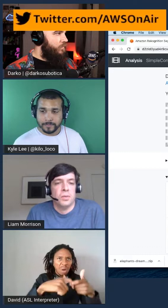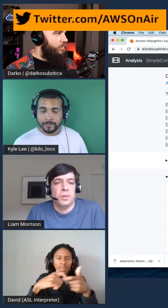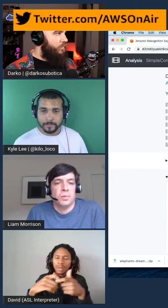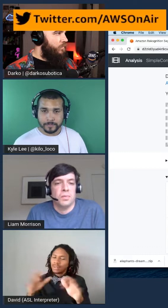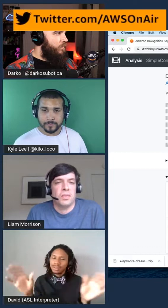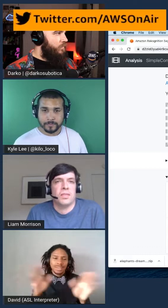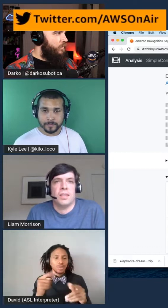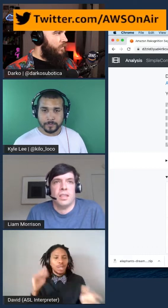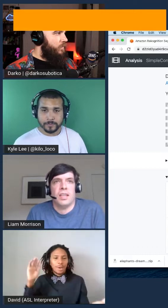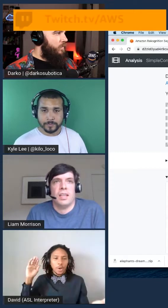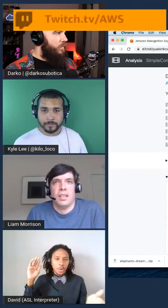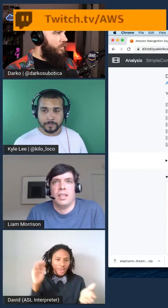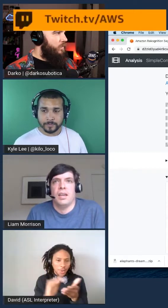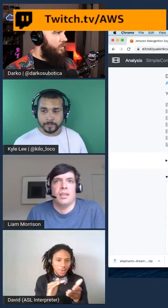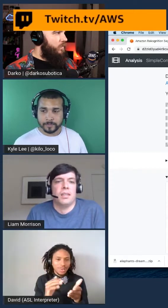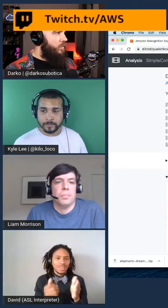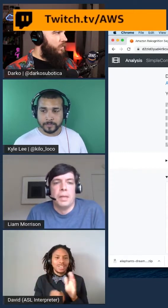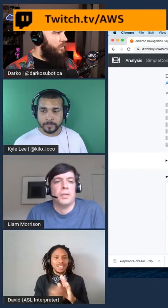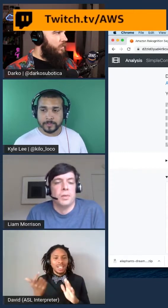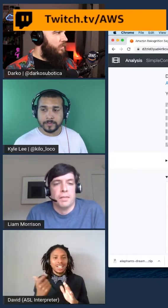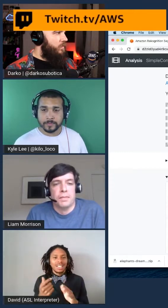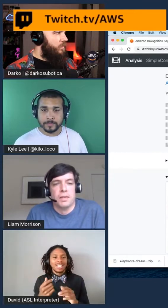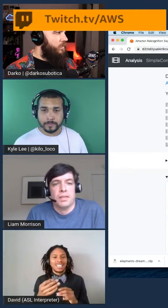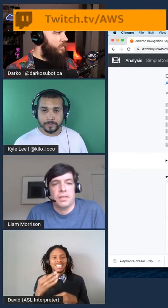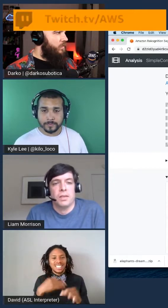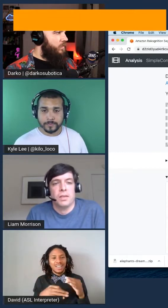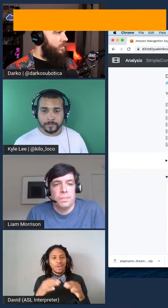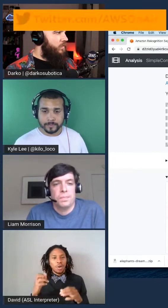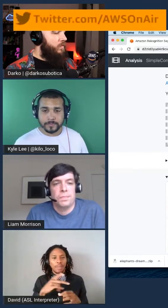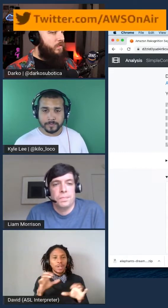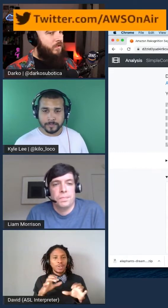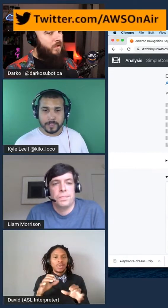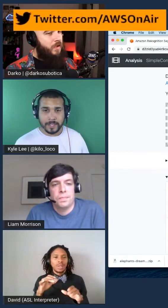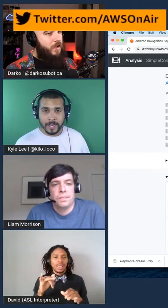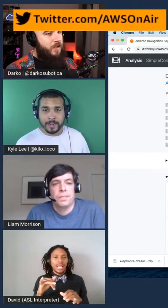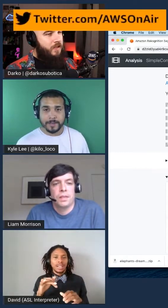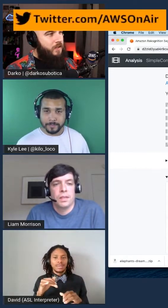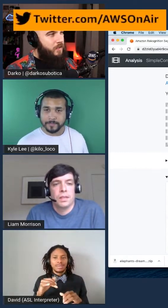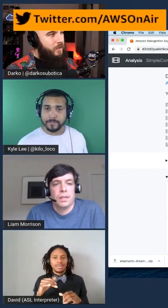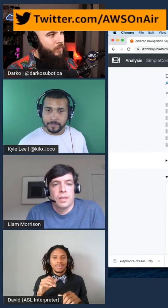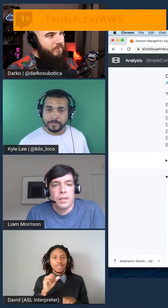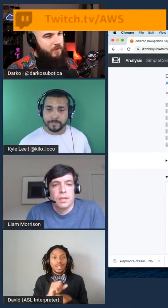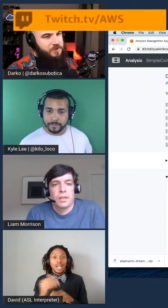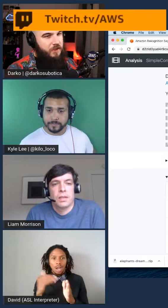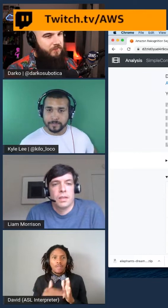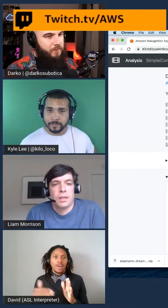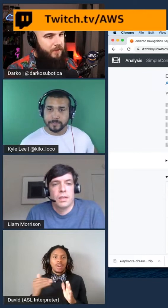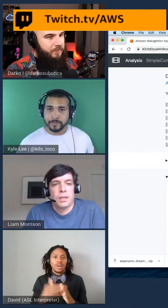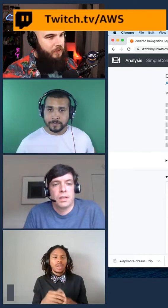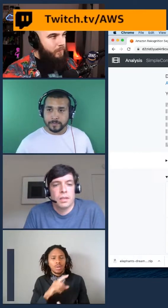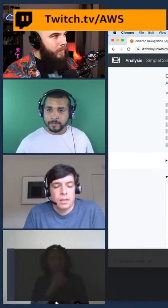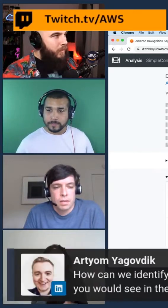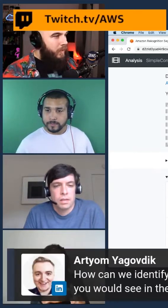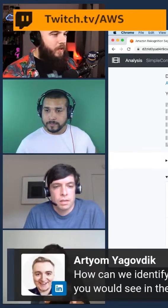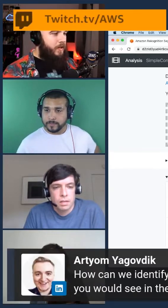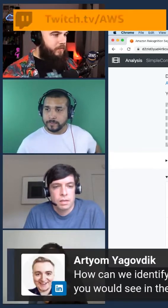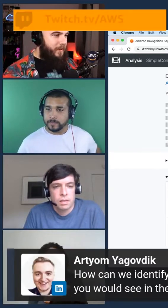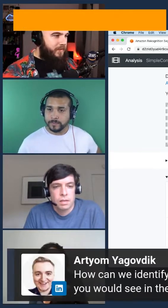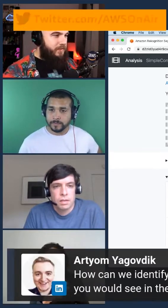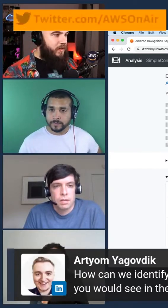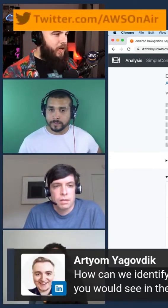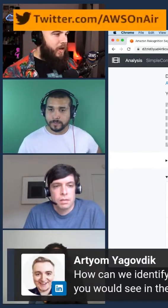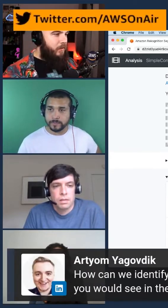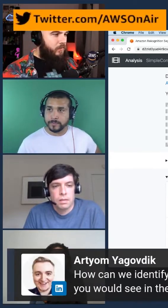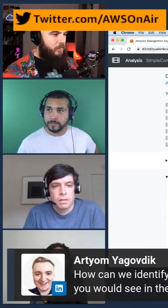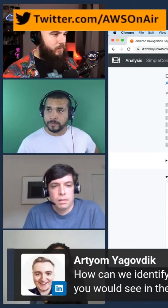back and do those manual efforts. So, Got it. We have a question here from Artyom. Artyom